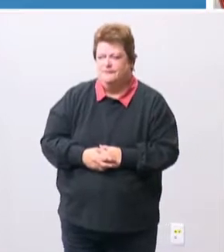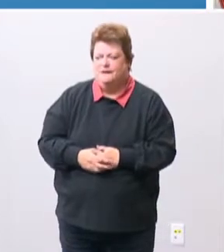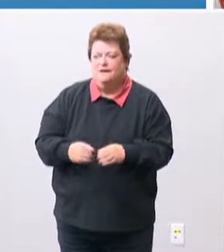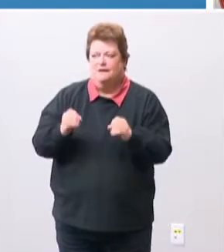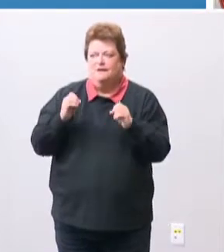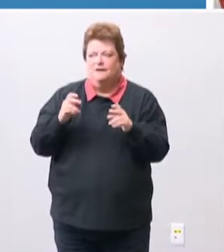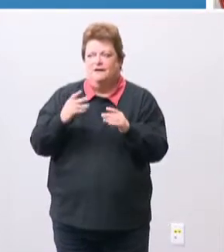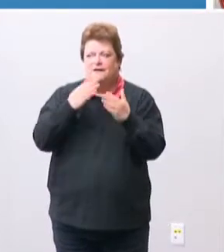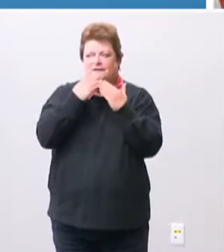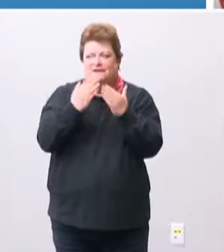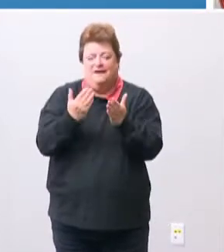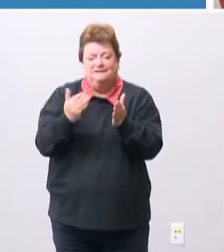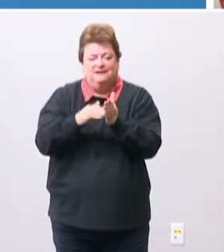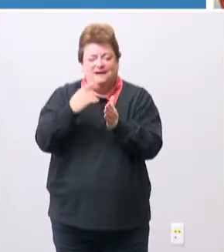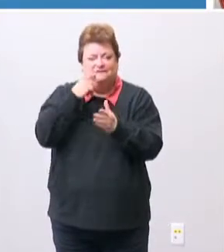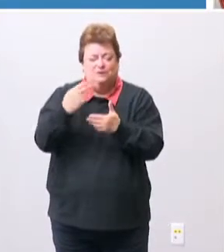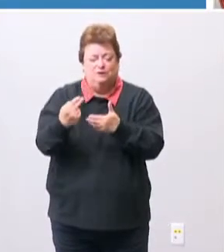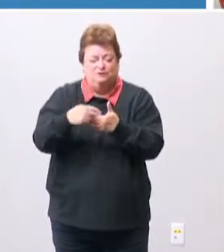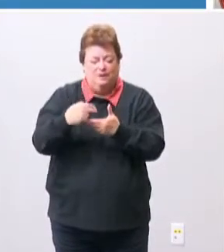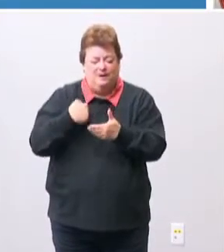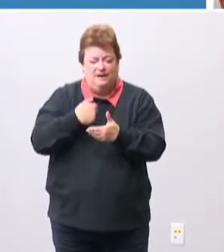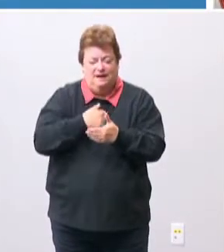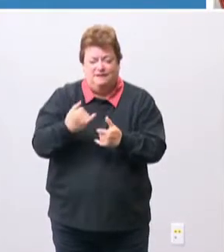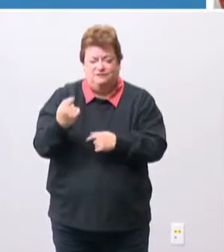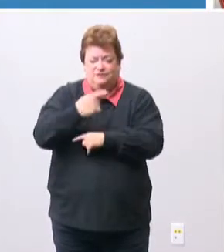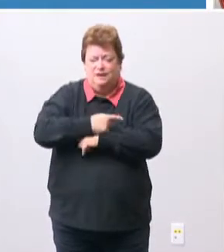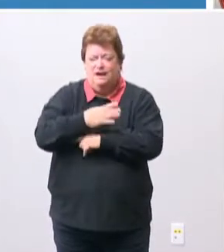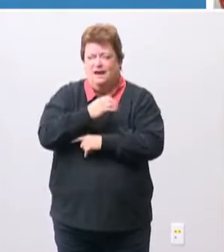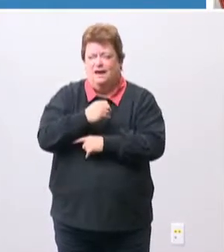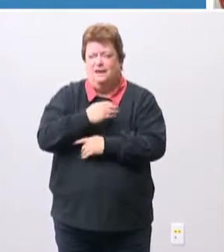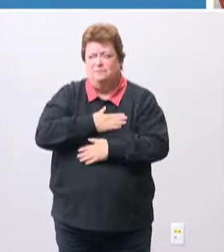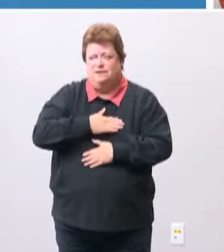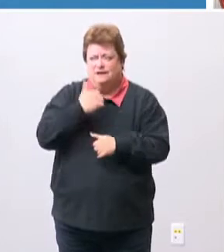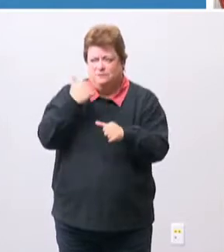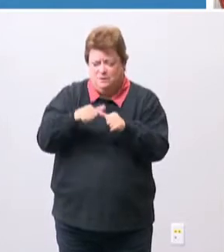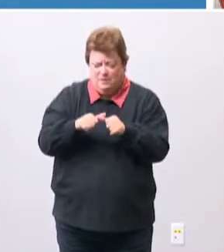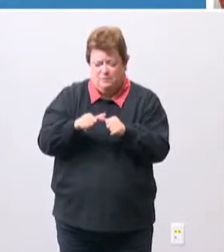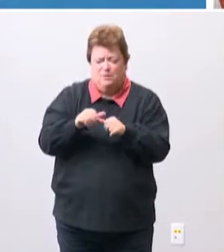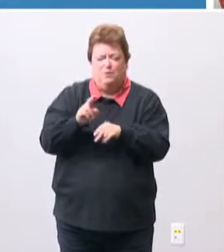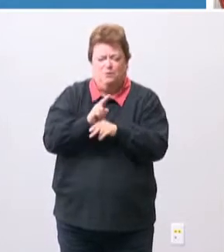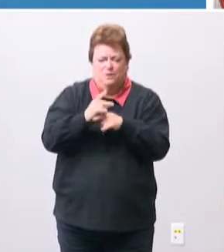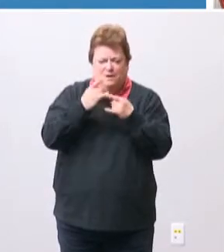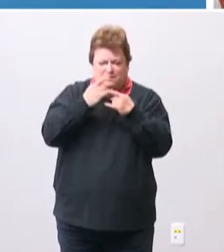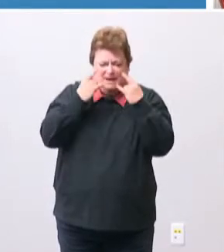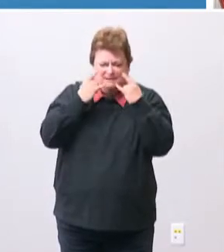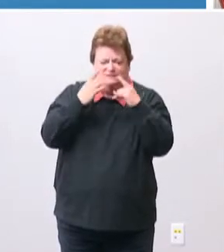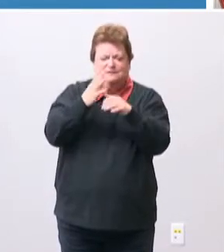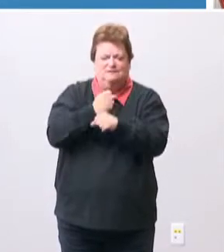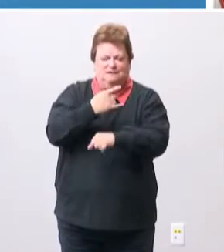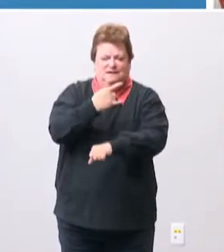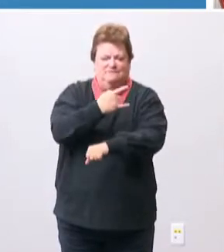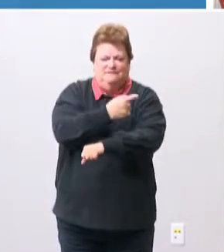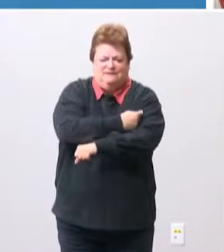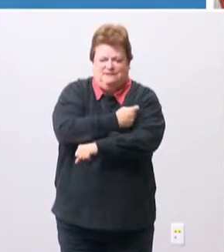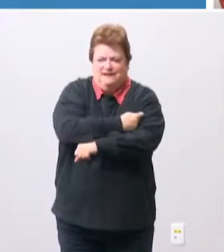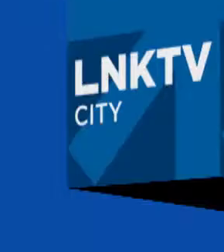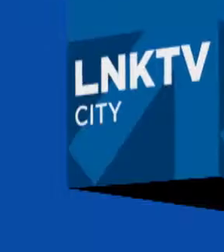All right. Thanks again for joining us today, and please remember to wear your mask and to get vaccinated.